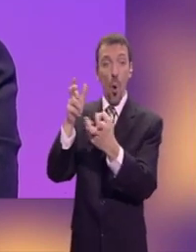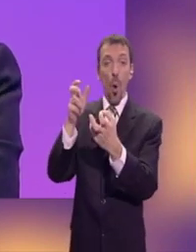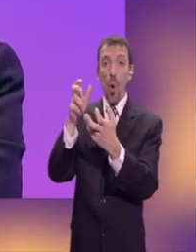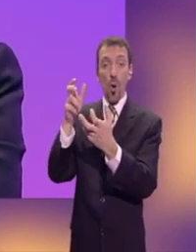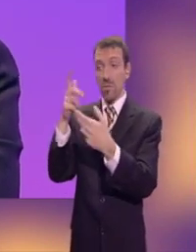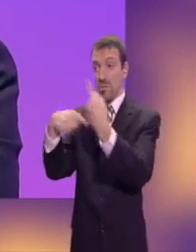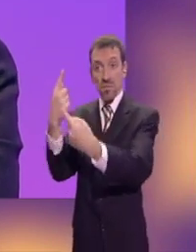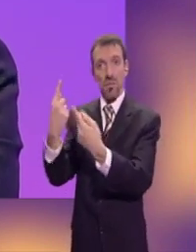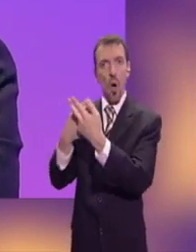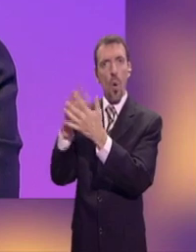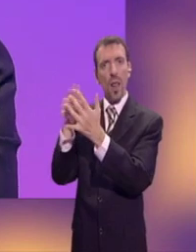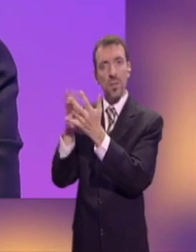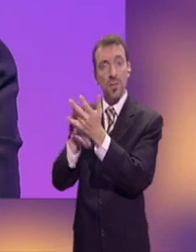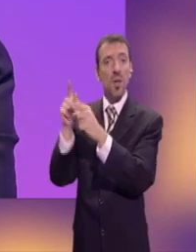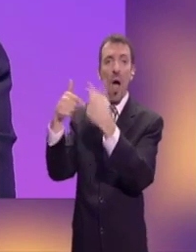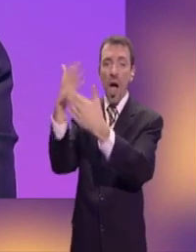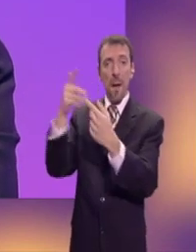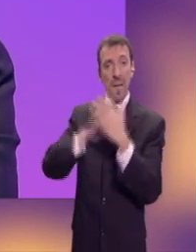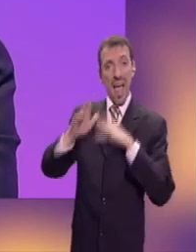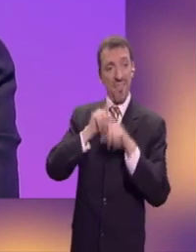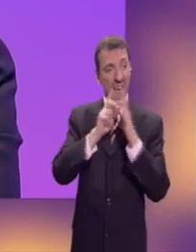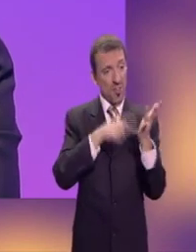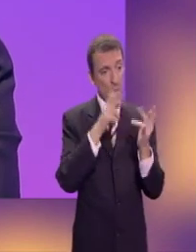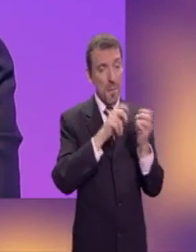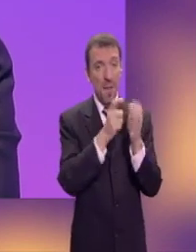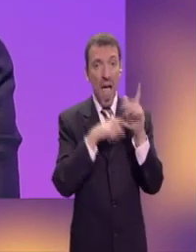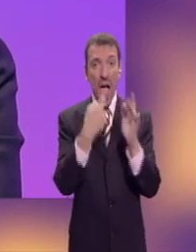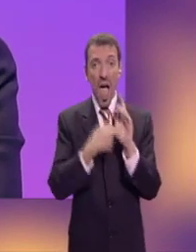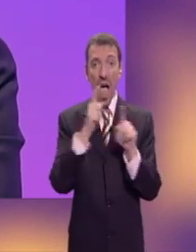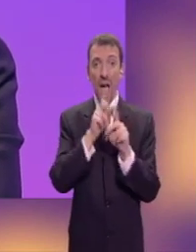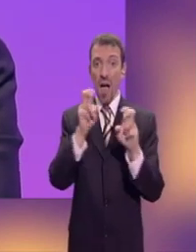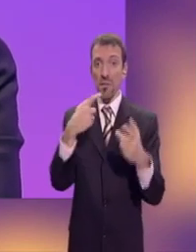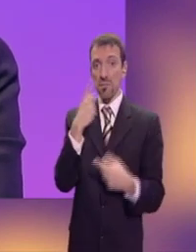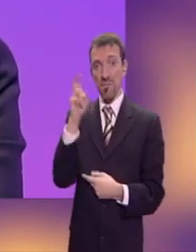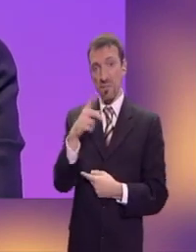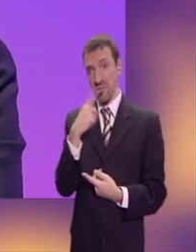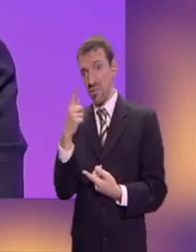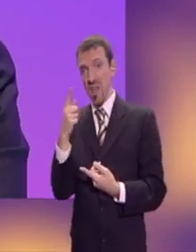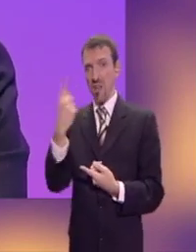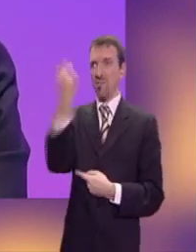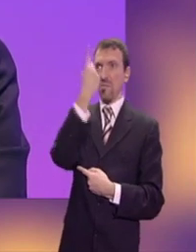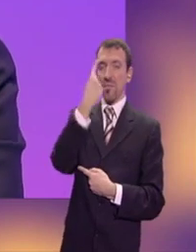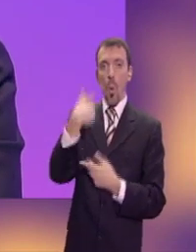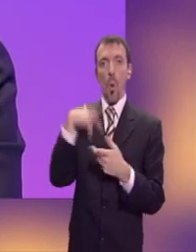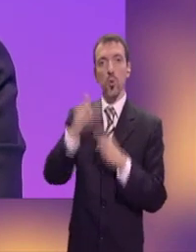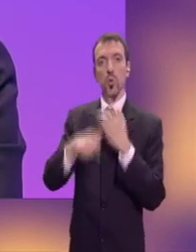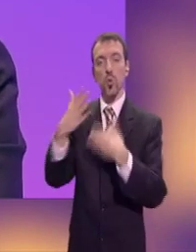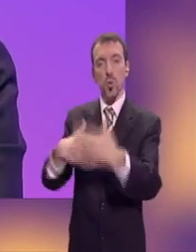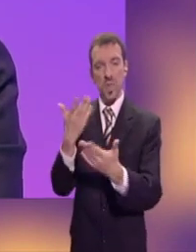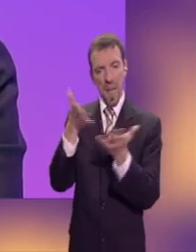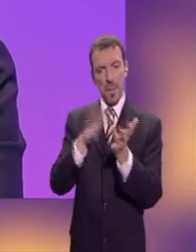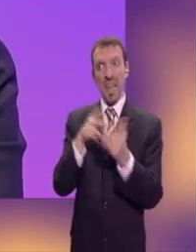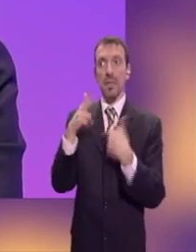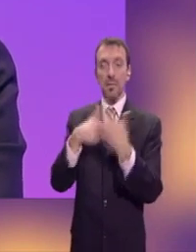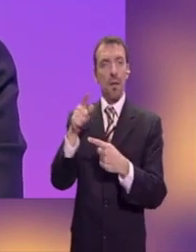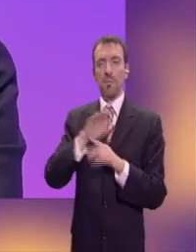said to him, I hope in private, look, there's no point in being a member of the cabinet if we just turn up for 10 minutes and get told what to do. The extraordinary quality of this government